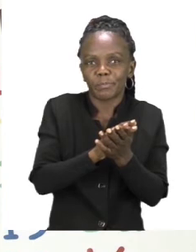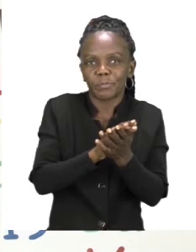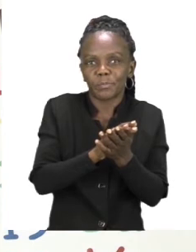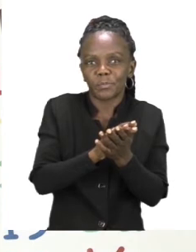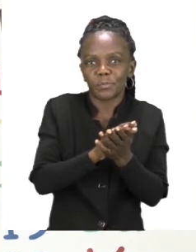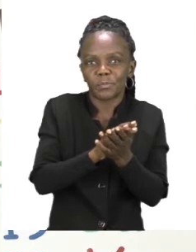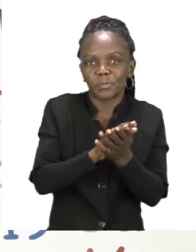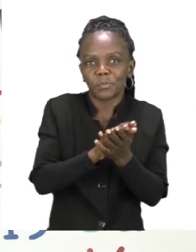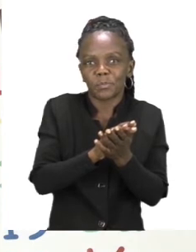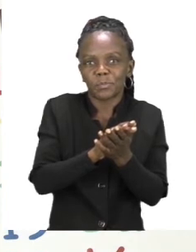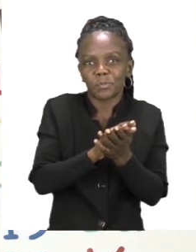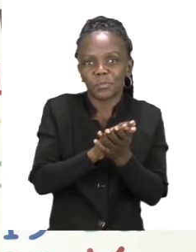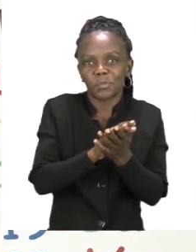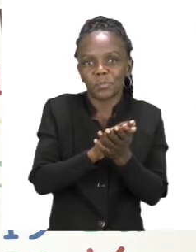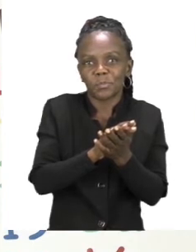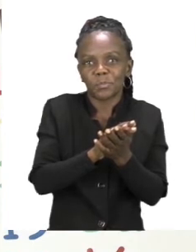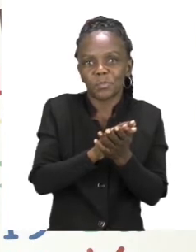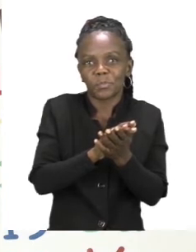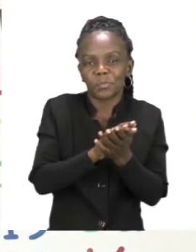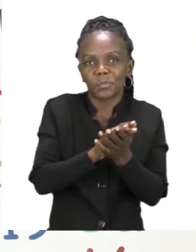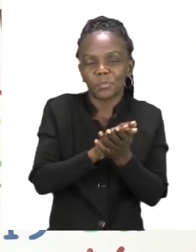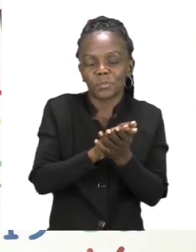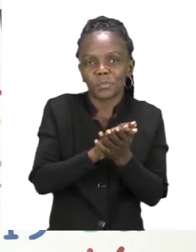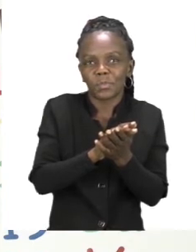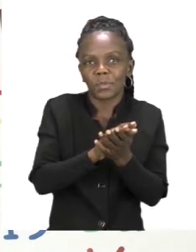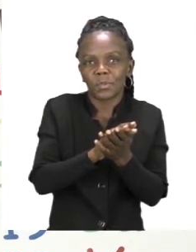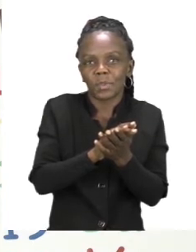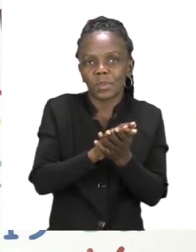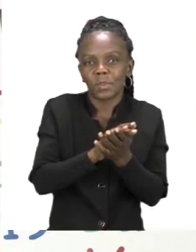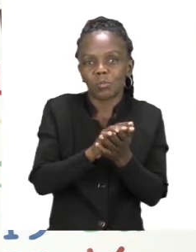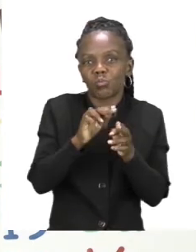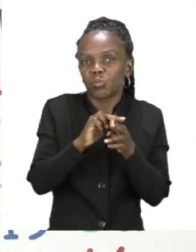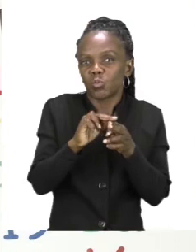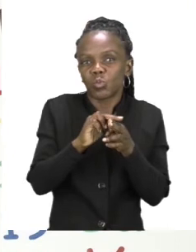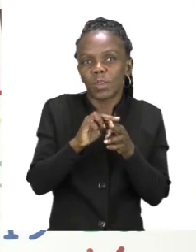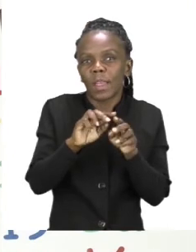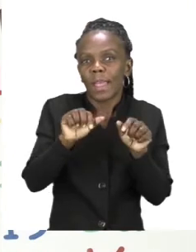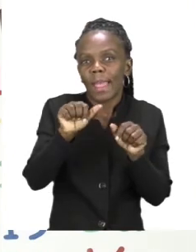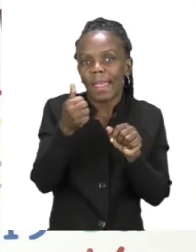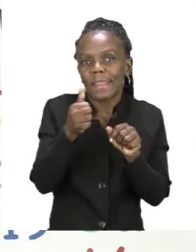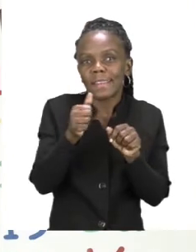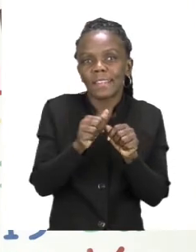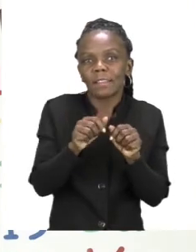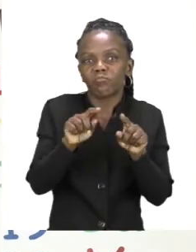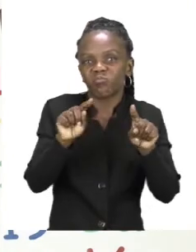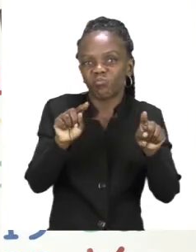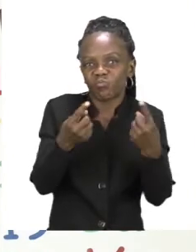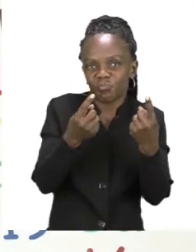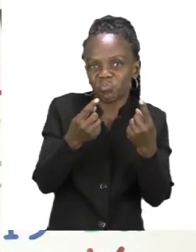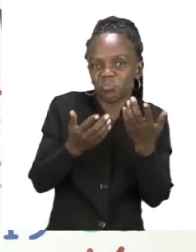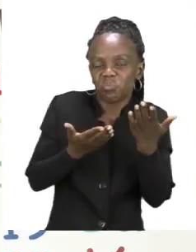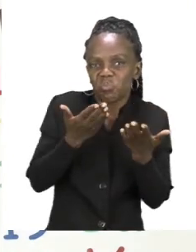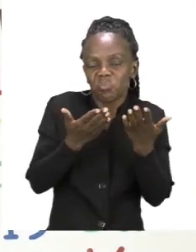Wow. Now, like I said, boys and girls, you can use any materials. You can use sand. You can use